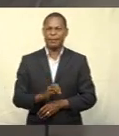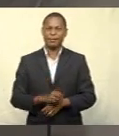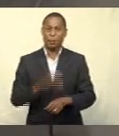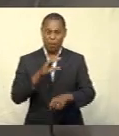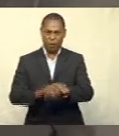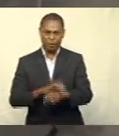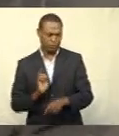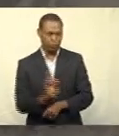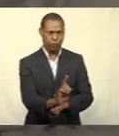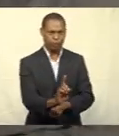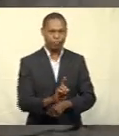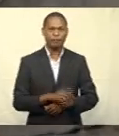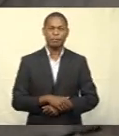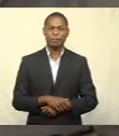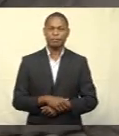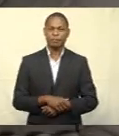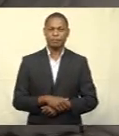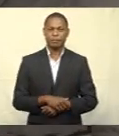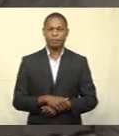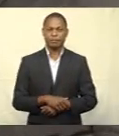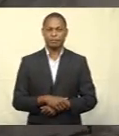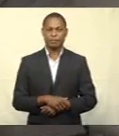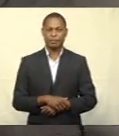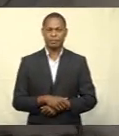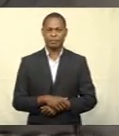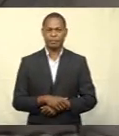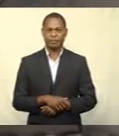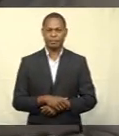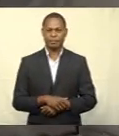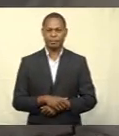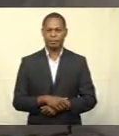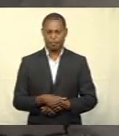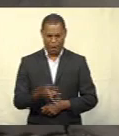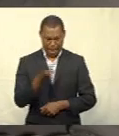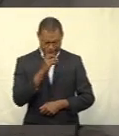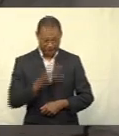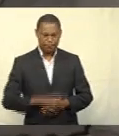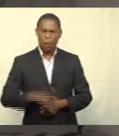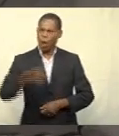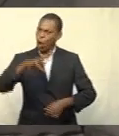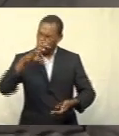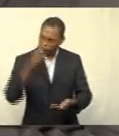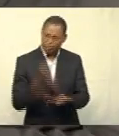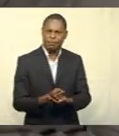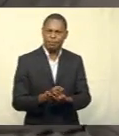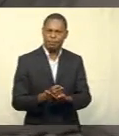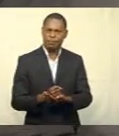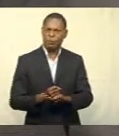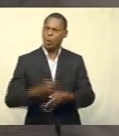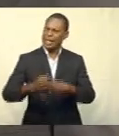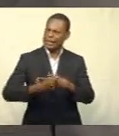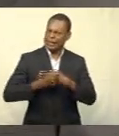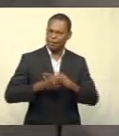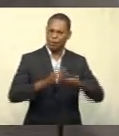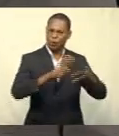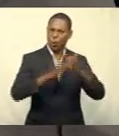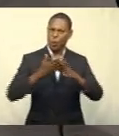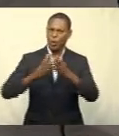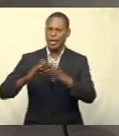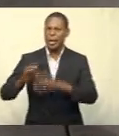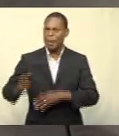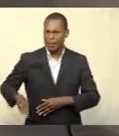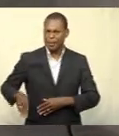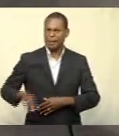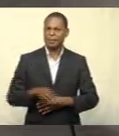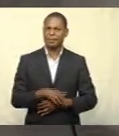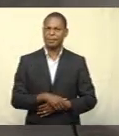area. Mr. Khan, if you can you confirm the safety of the community members here in